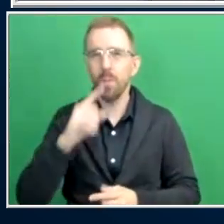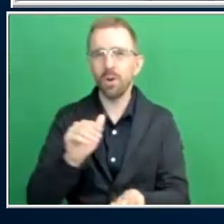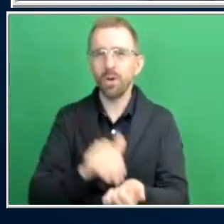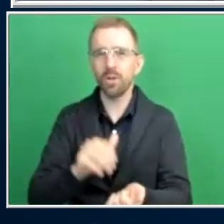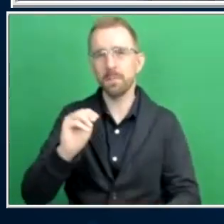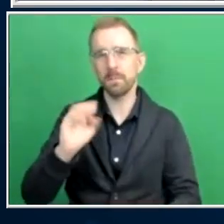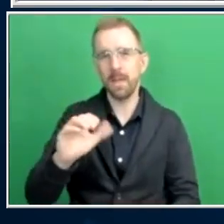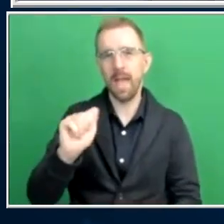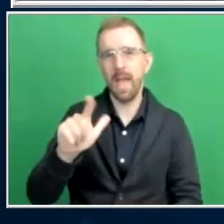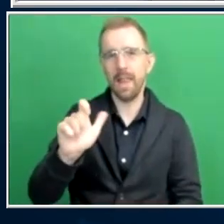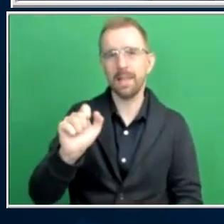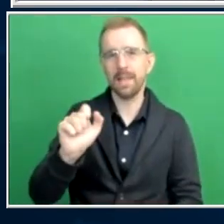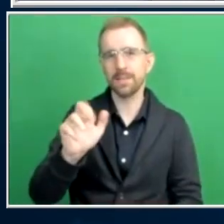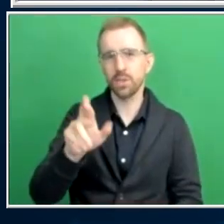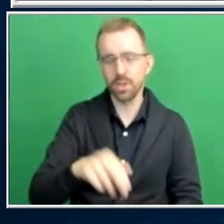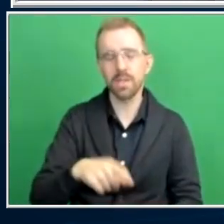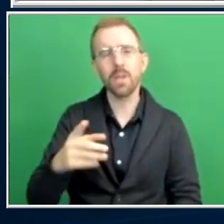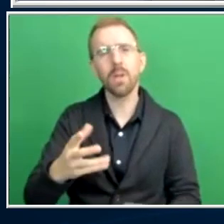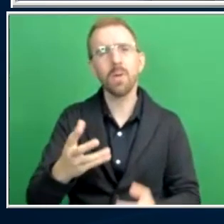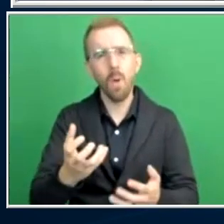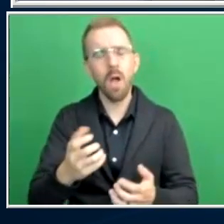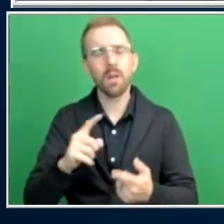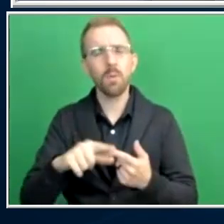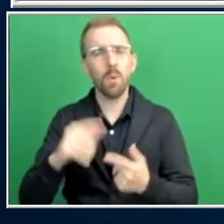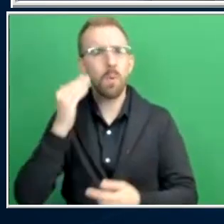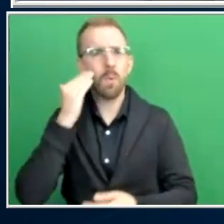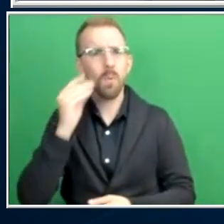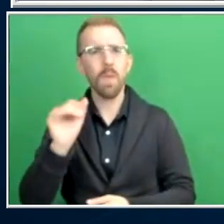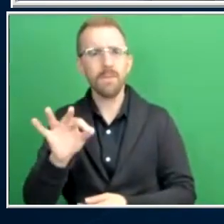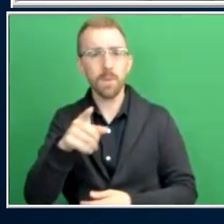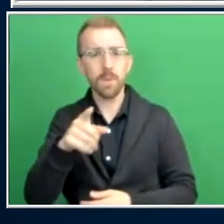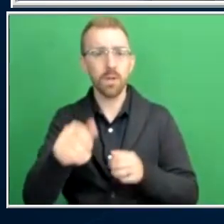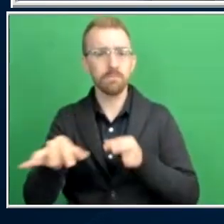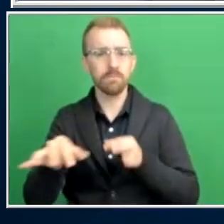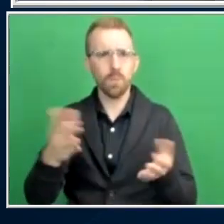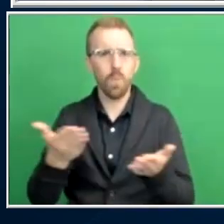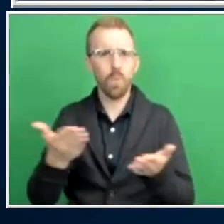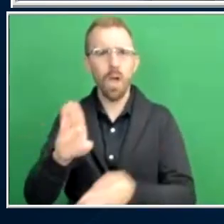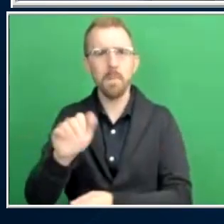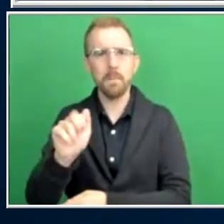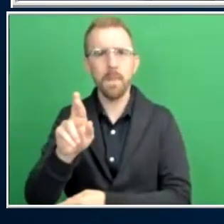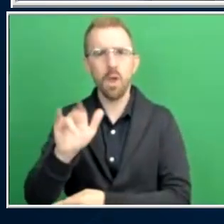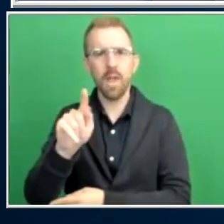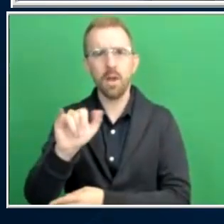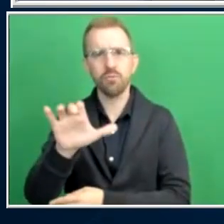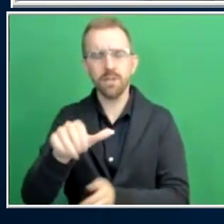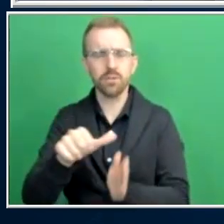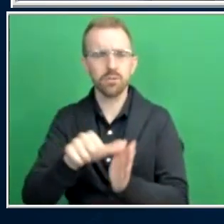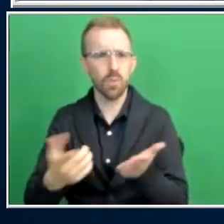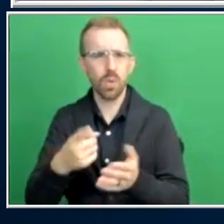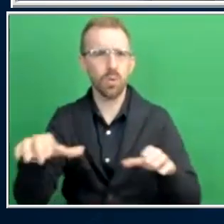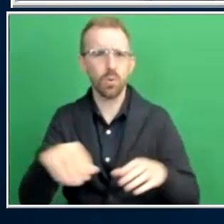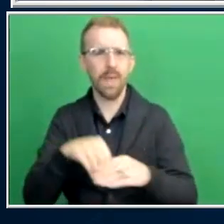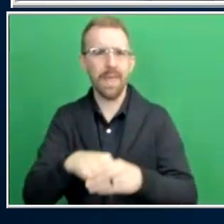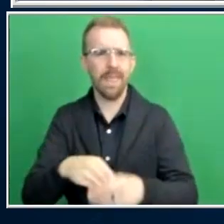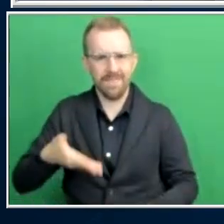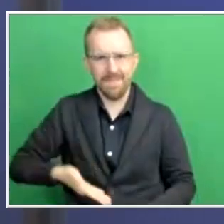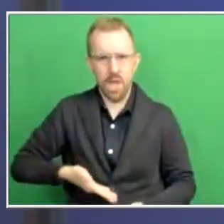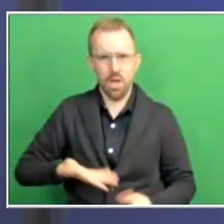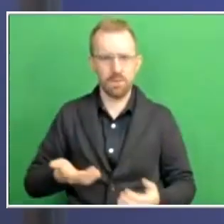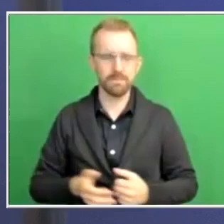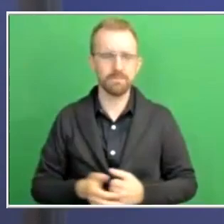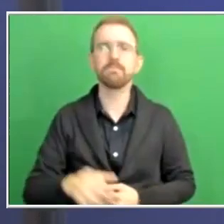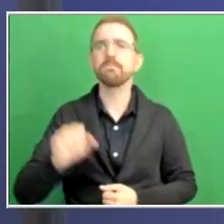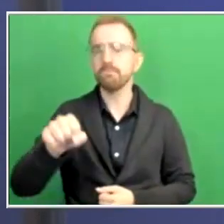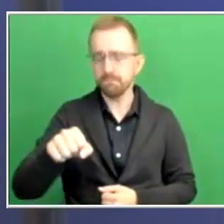Jean would like it if you could define what is bariatric surgery. What are you doing in there? Oh, sure. So